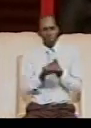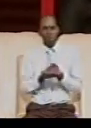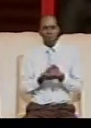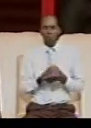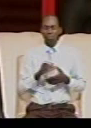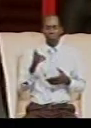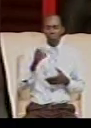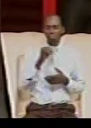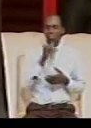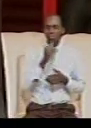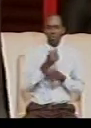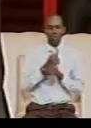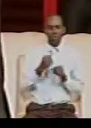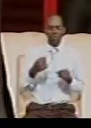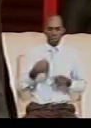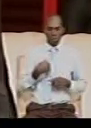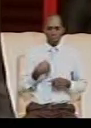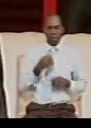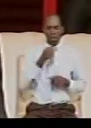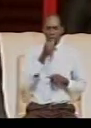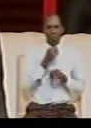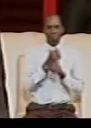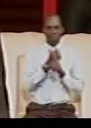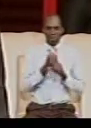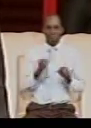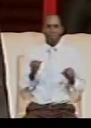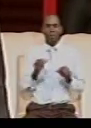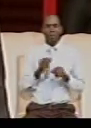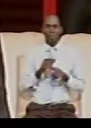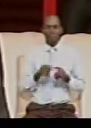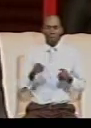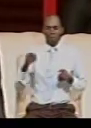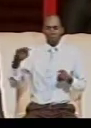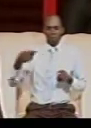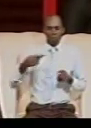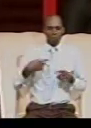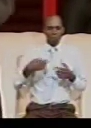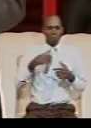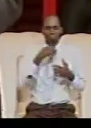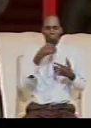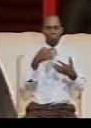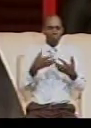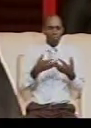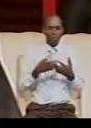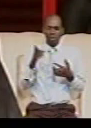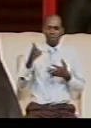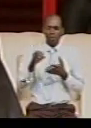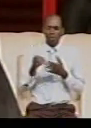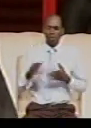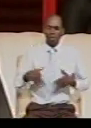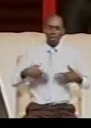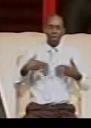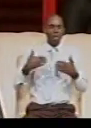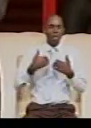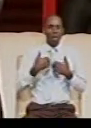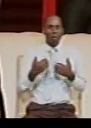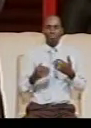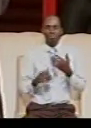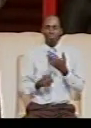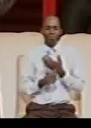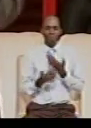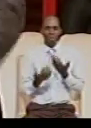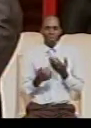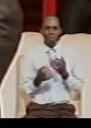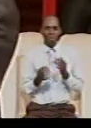not born again. I am born again. But his life has such terrible negative influence on